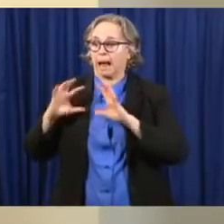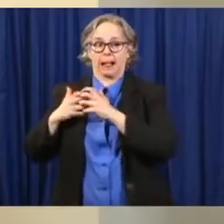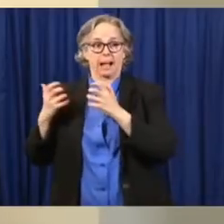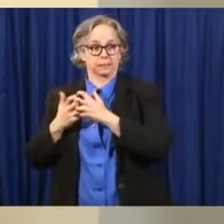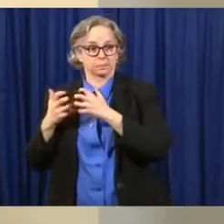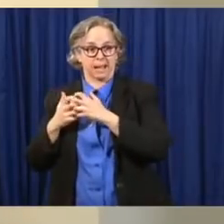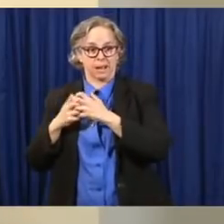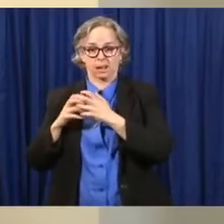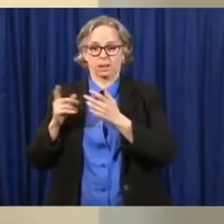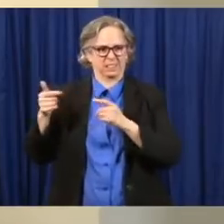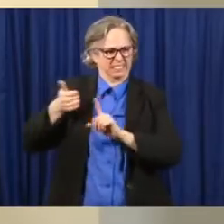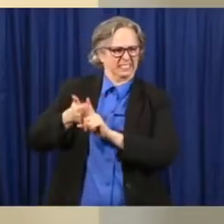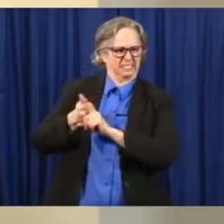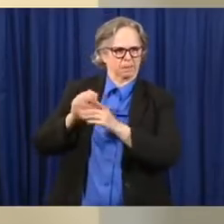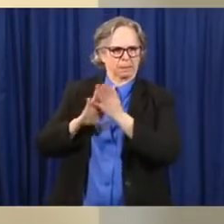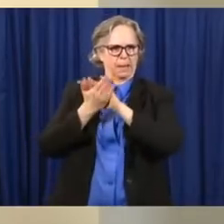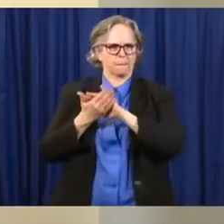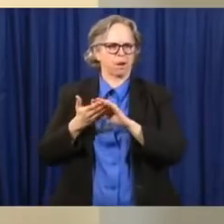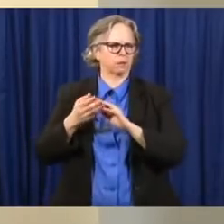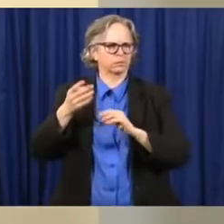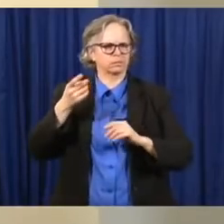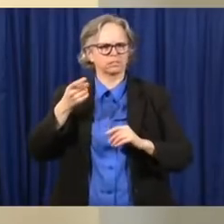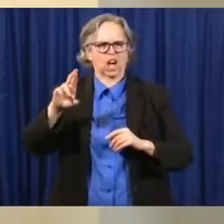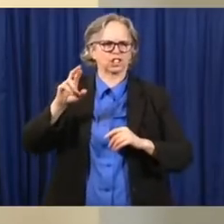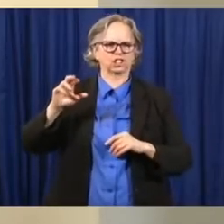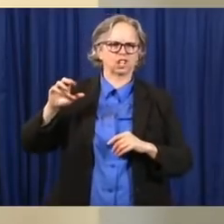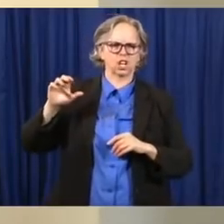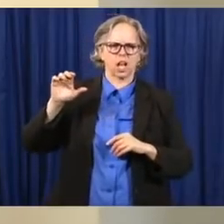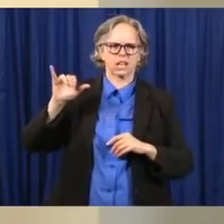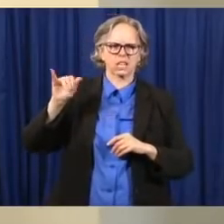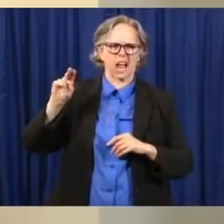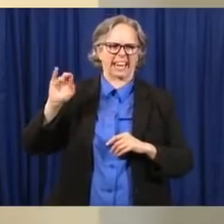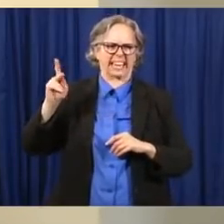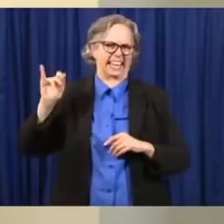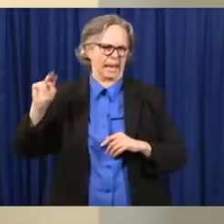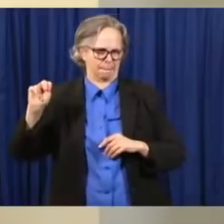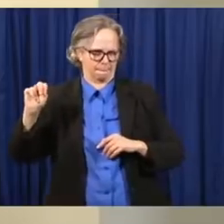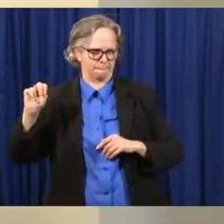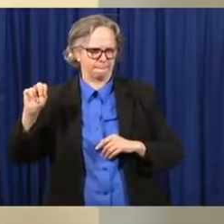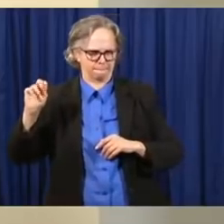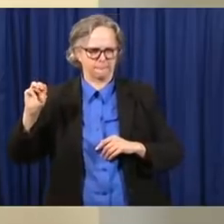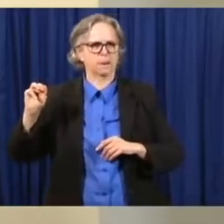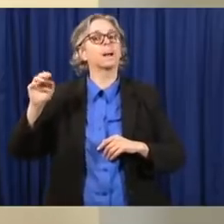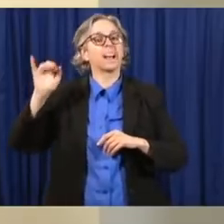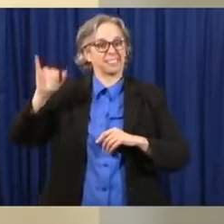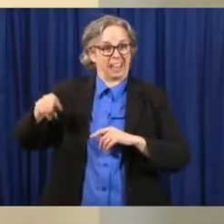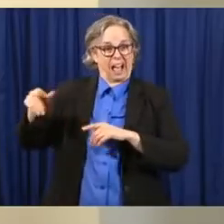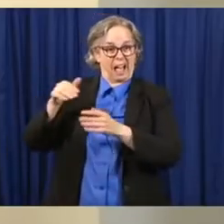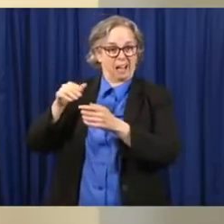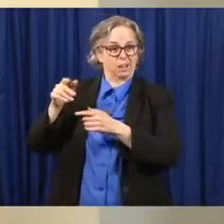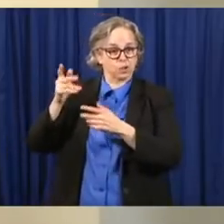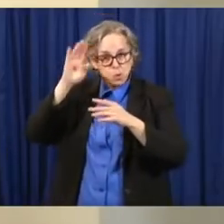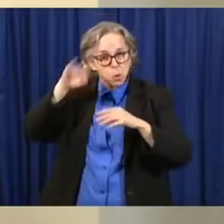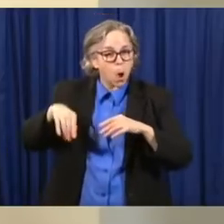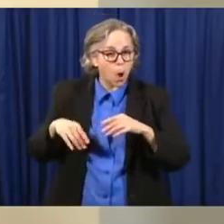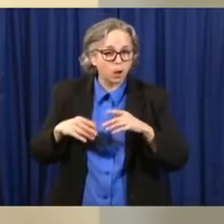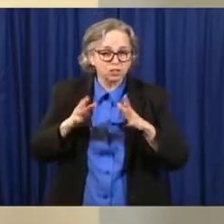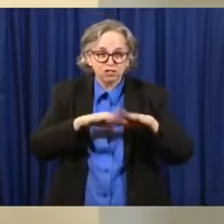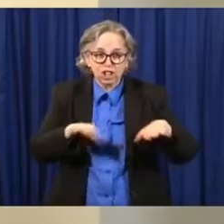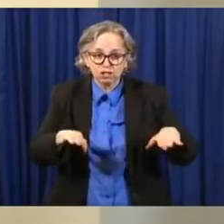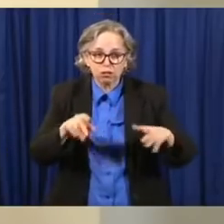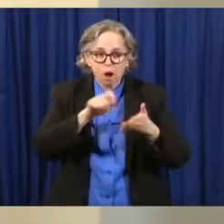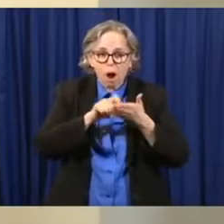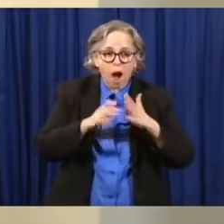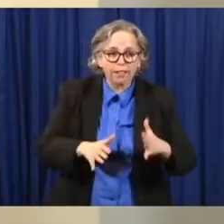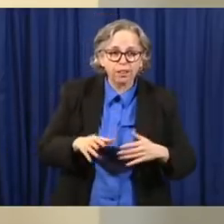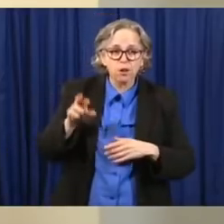Jim Young Kim, and then Ophelia Dahl, the daughter of Ronald Dahl, the children's author. And that friendship